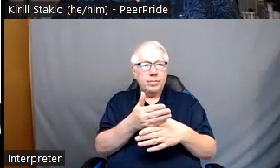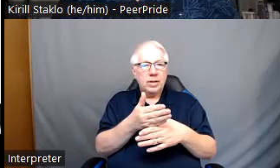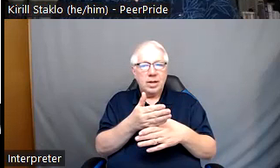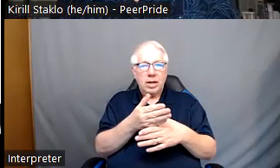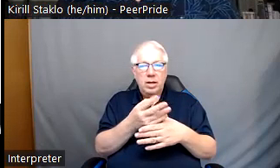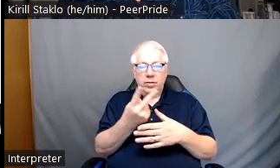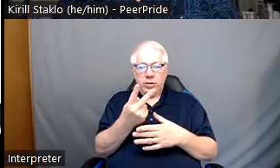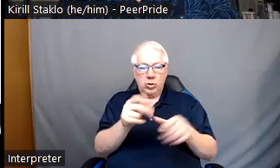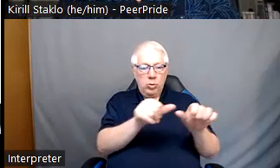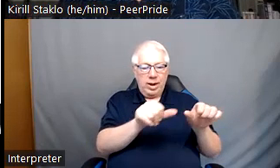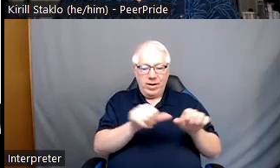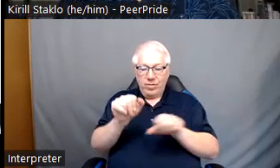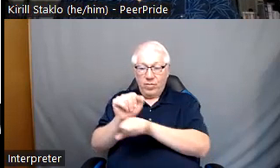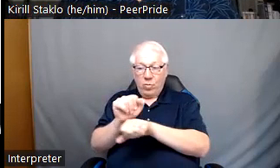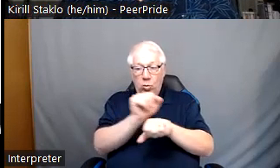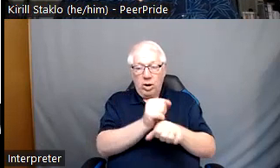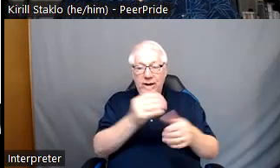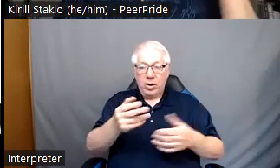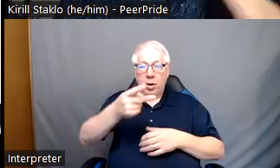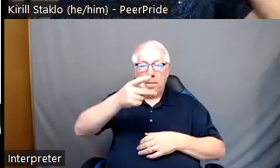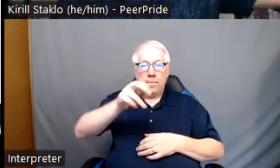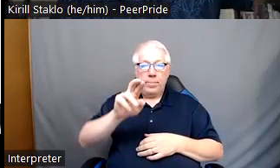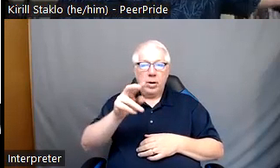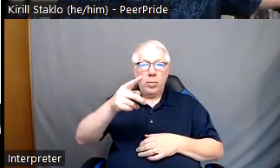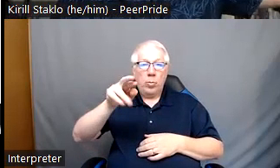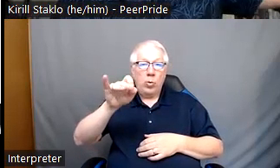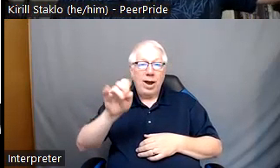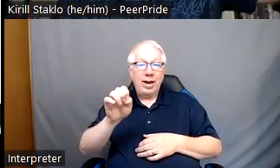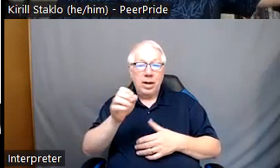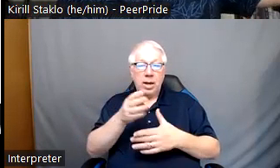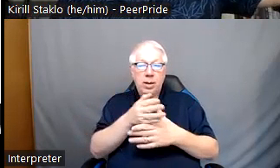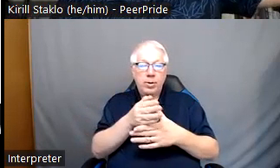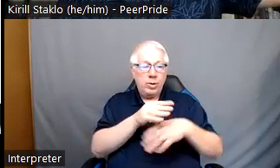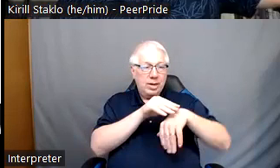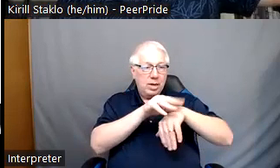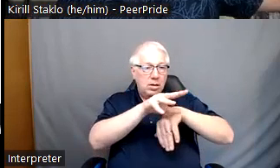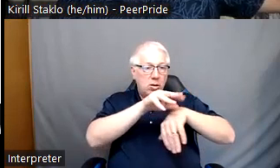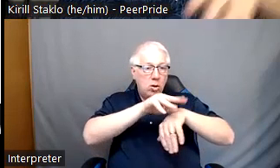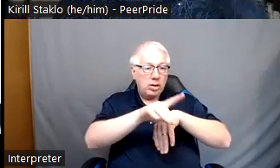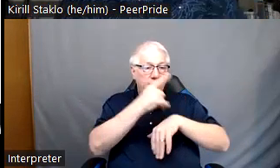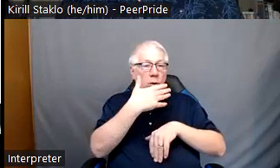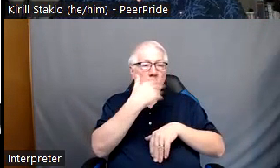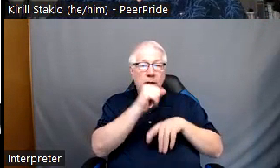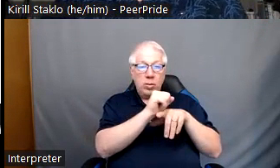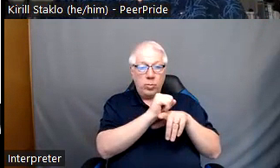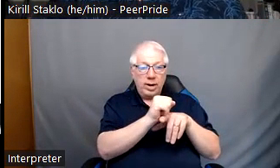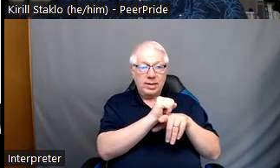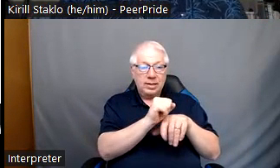work that we do at PeerPride, right, between consulting for best practices